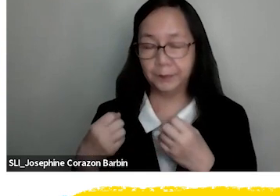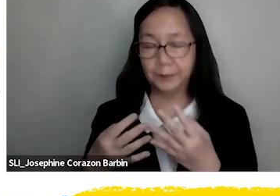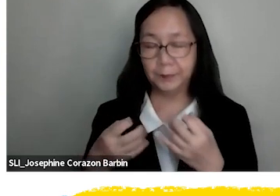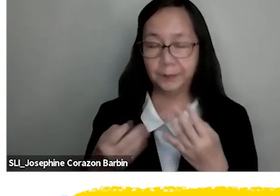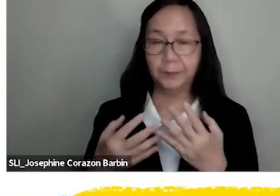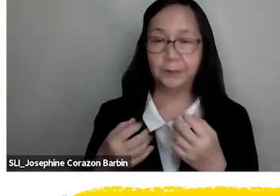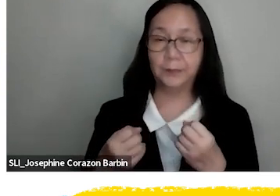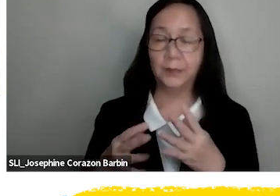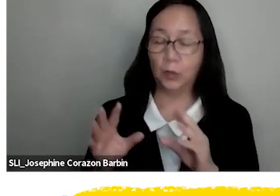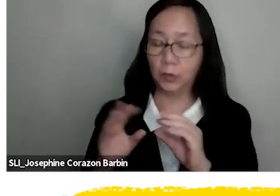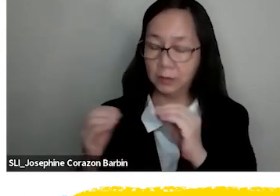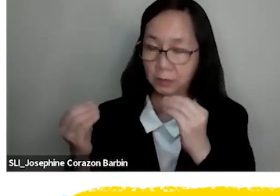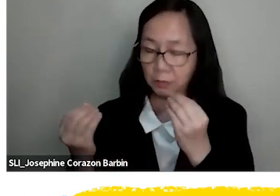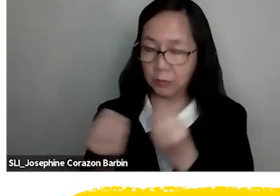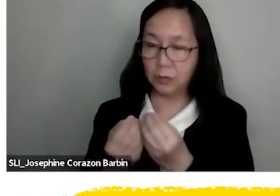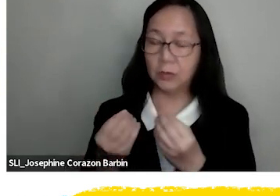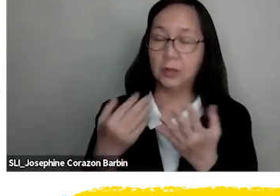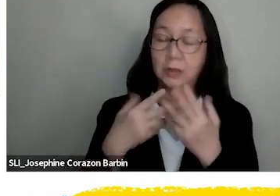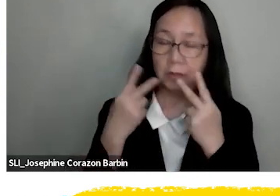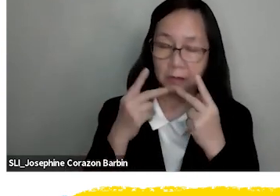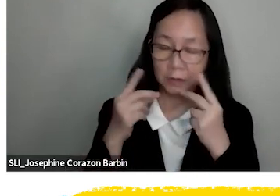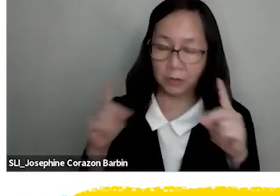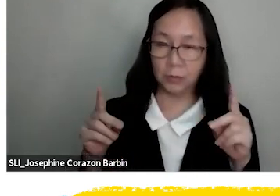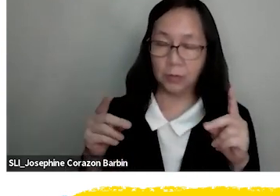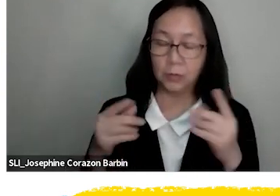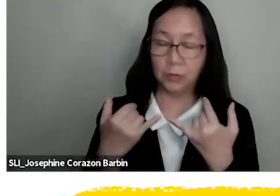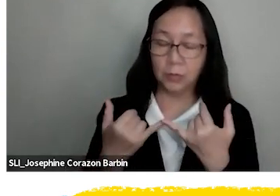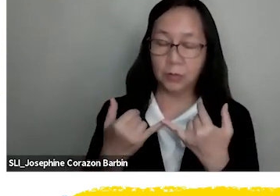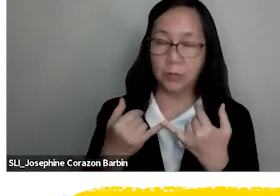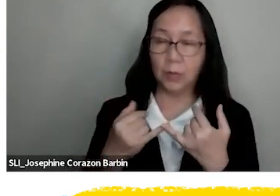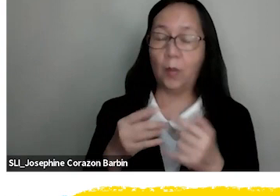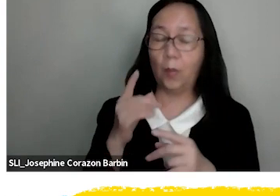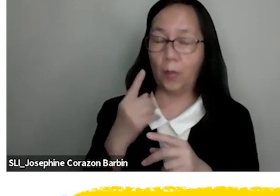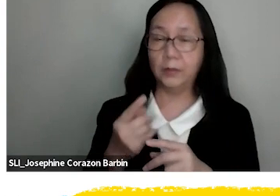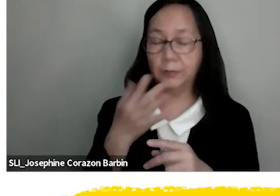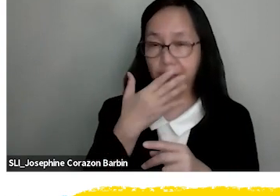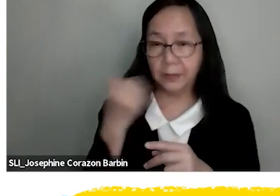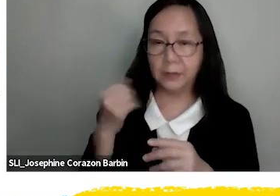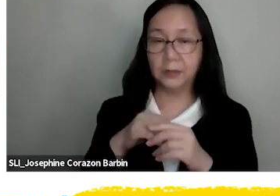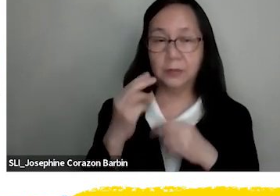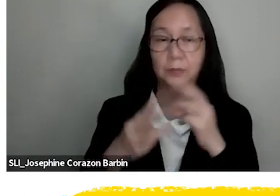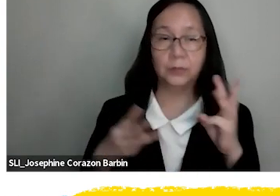world organizations that this declaration and regional plan of action is one of the best in the world. Next slide,